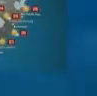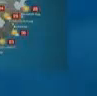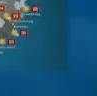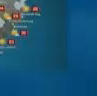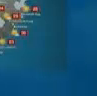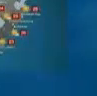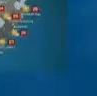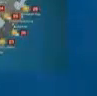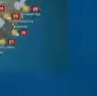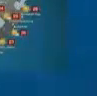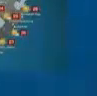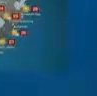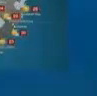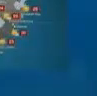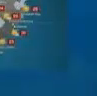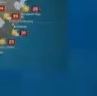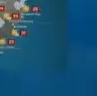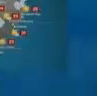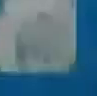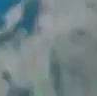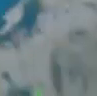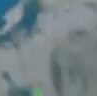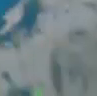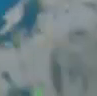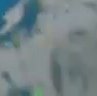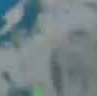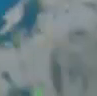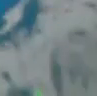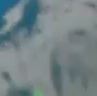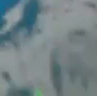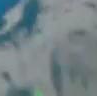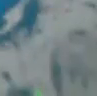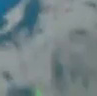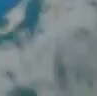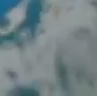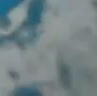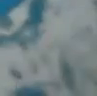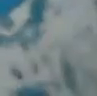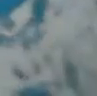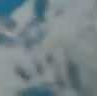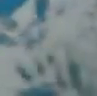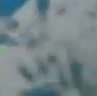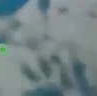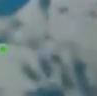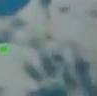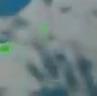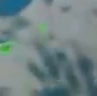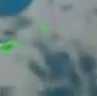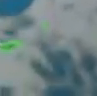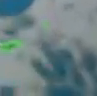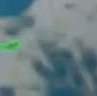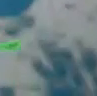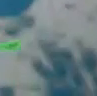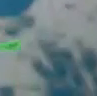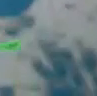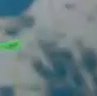after the very cold weather we had this weekend. And so for the meantime, a very cold night lies ahead. But then heading into tomorrow, we'll have a bit of moisture in over